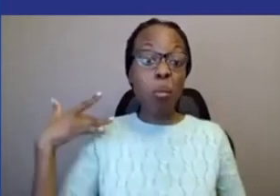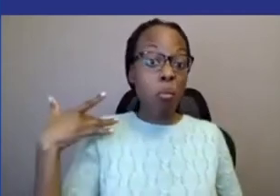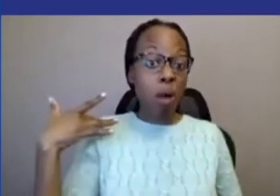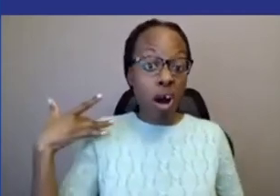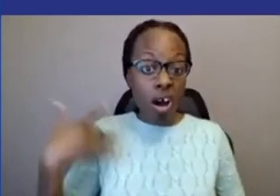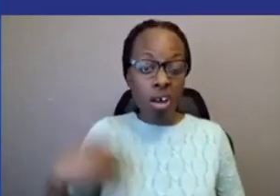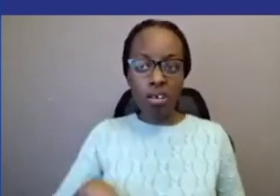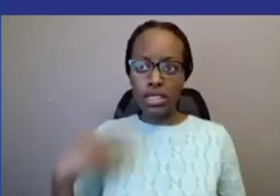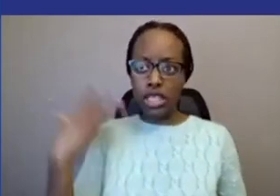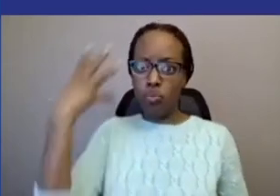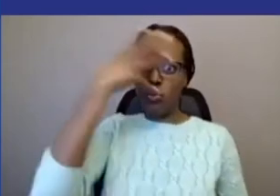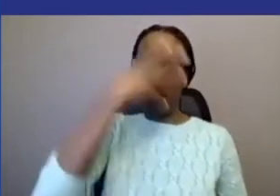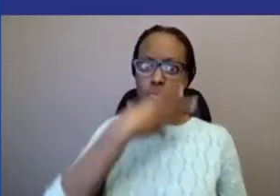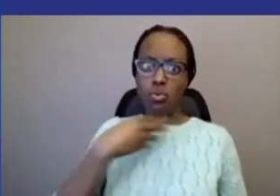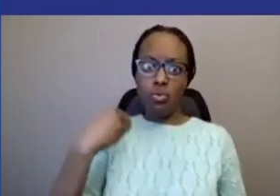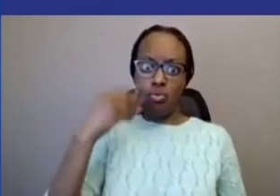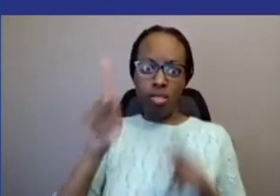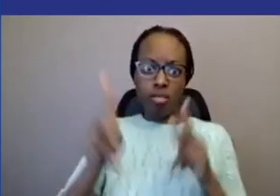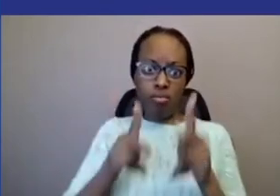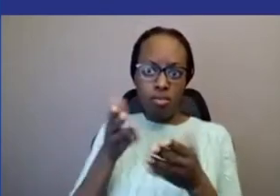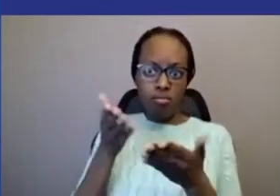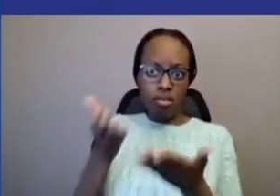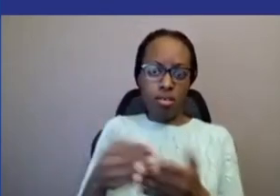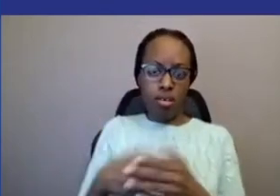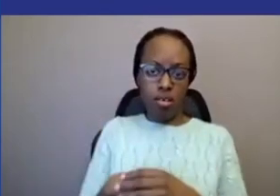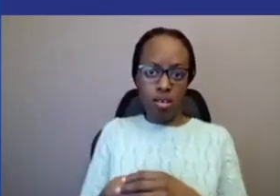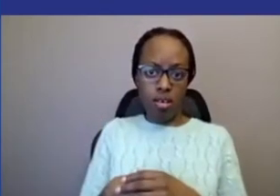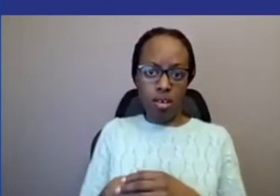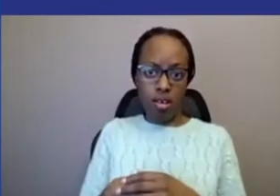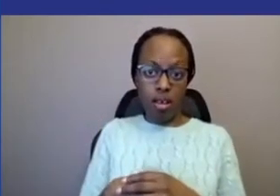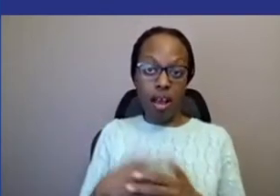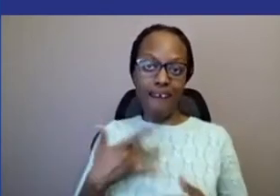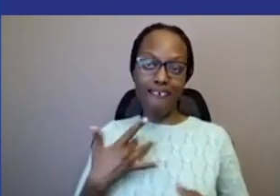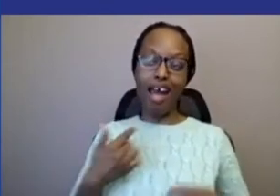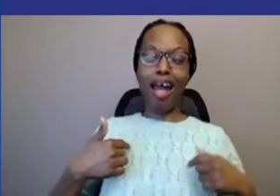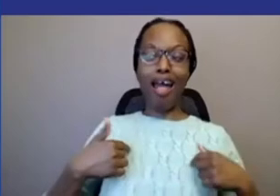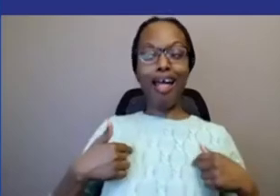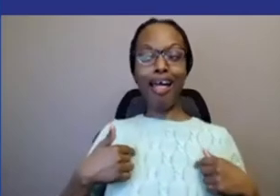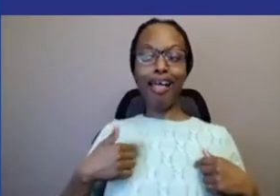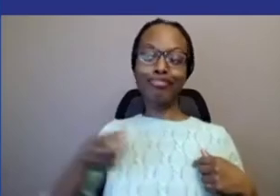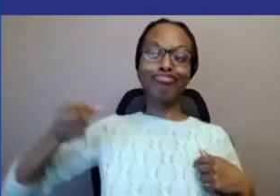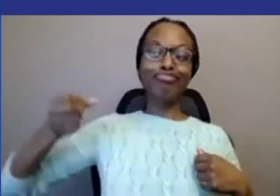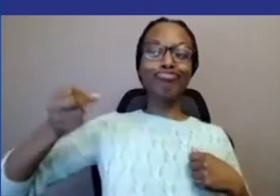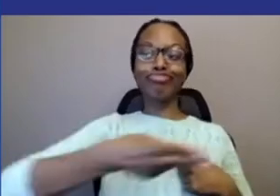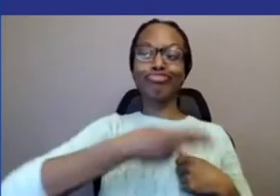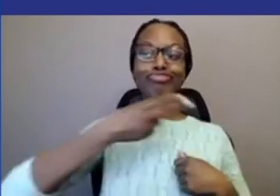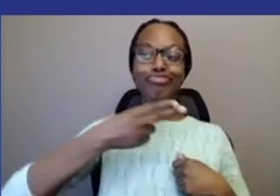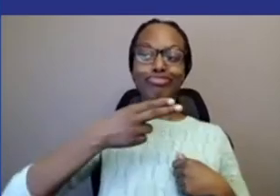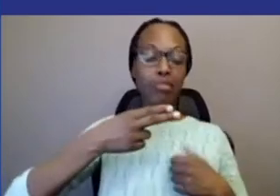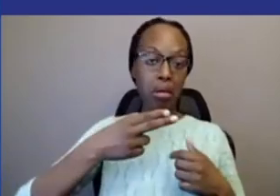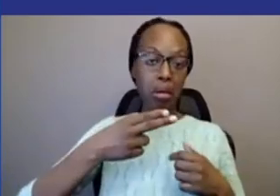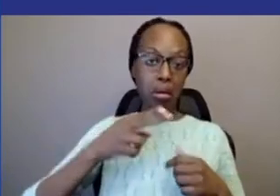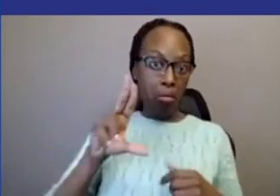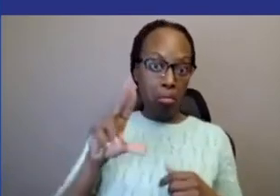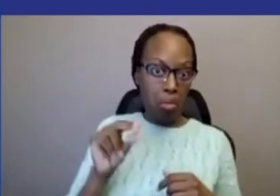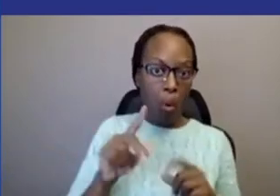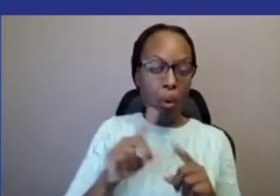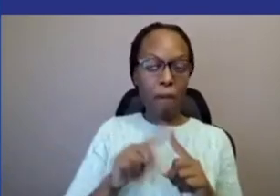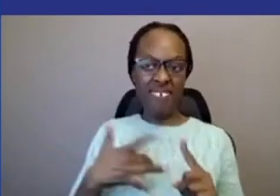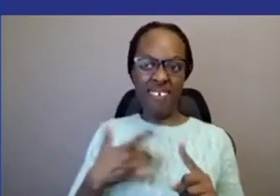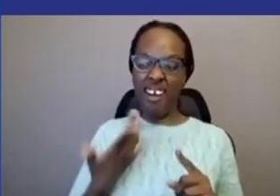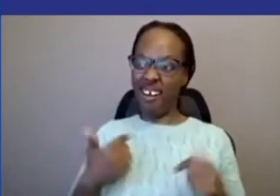attractive people. And not that I felt better than, but I was like, I can do this, but there's an entire world out